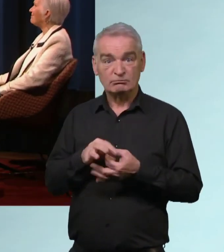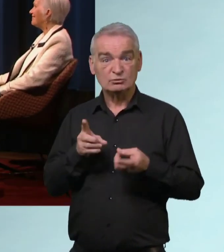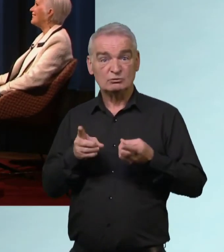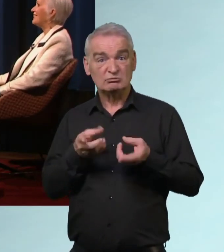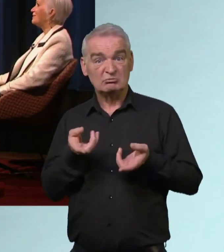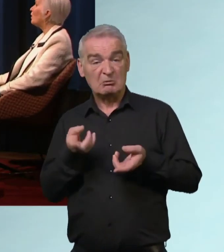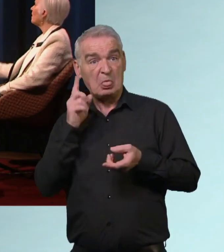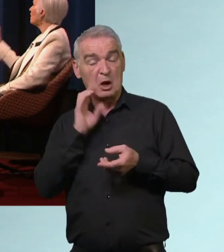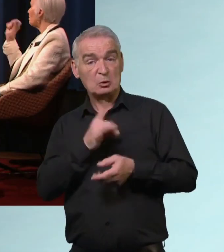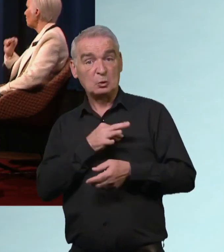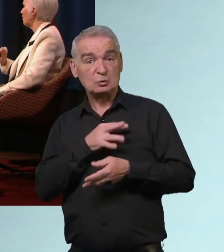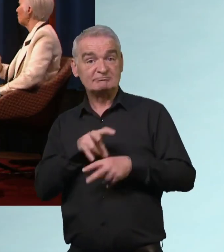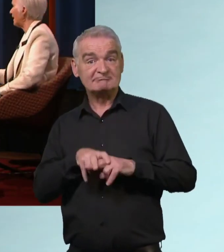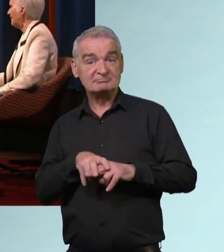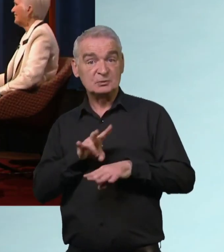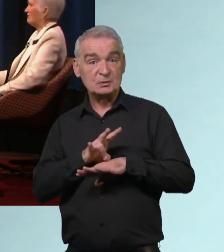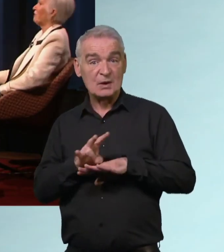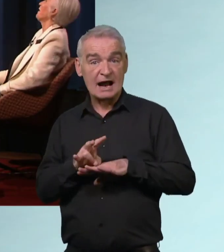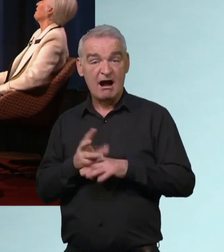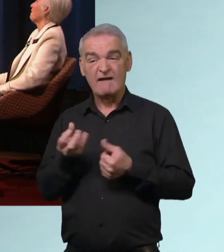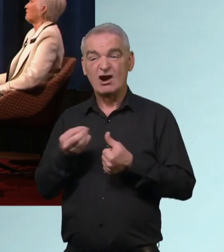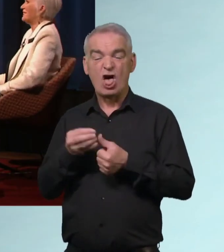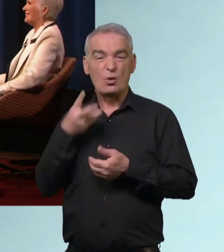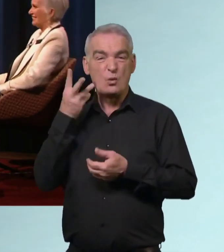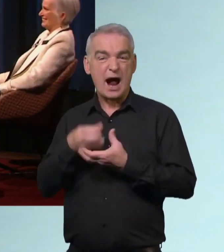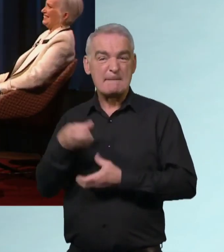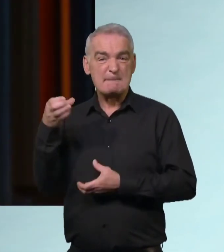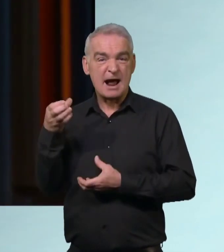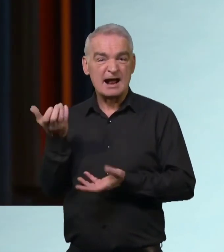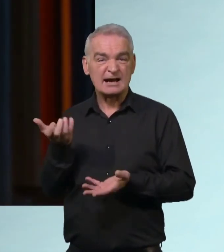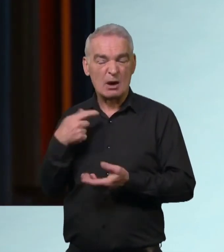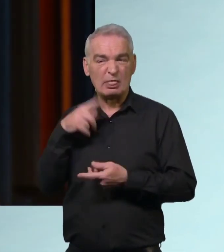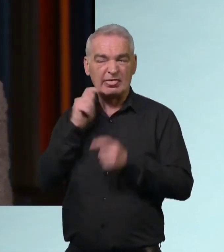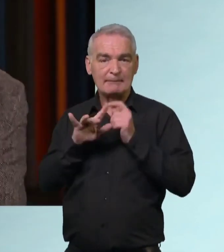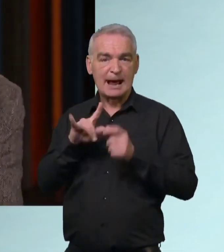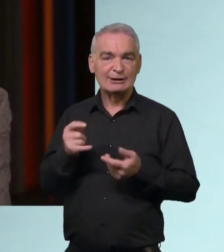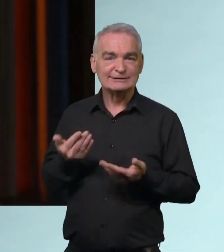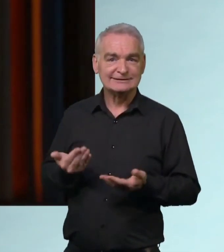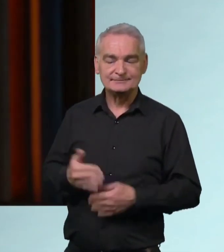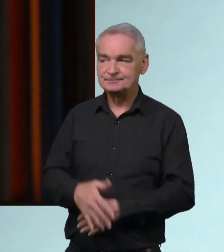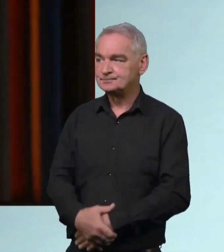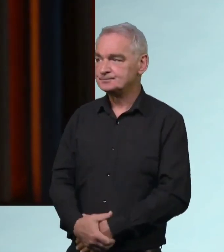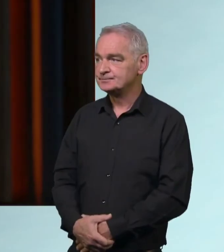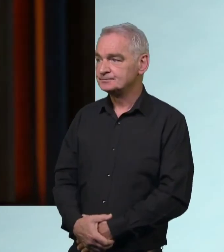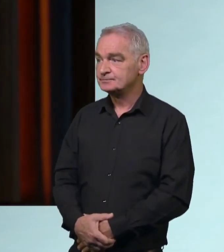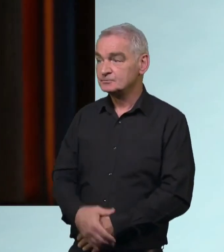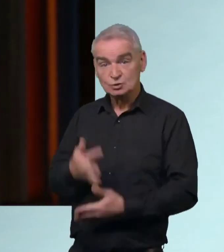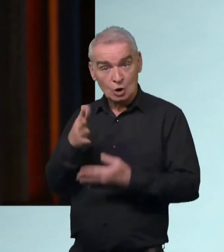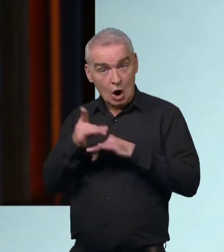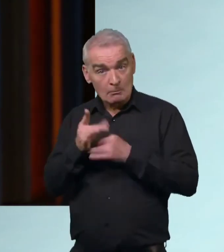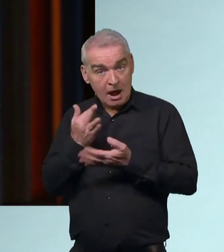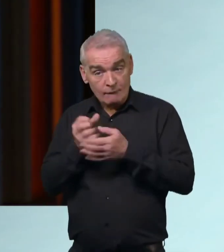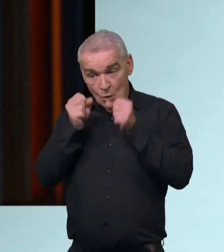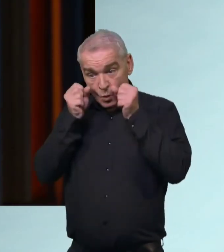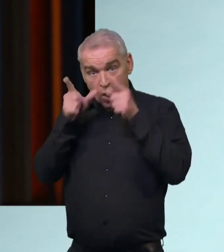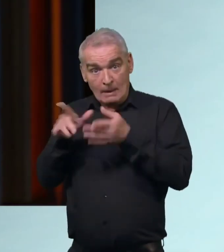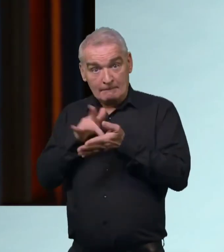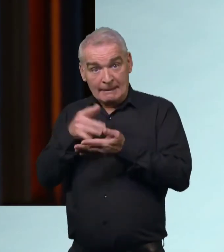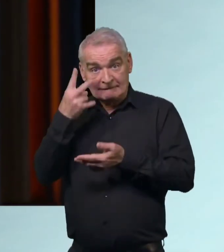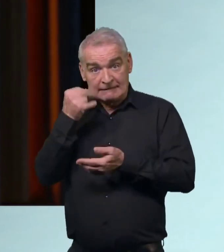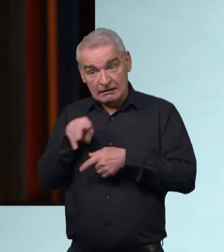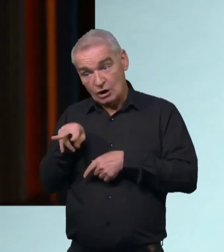it. Another bottle of wine. We'll think about it. Does your husband ever wake up in the middle of the night to find you just looking